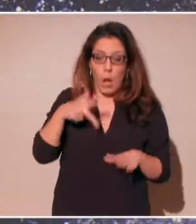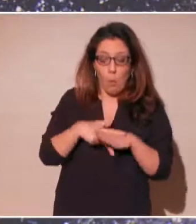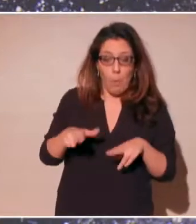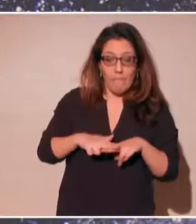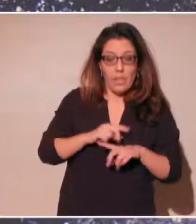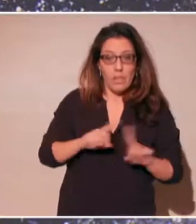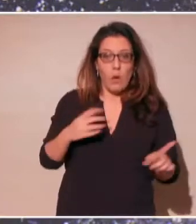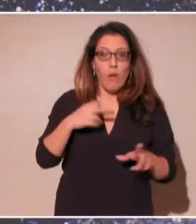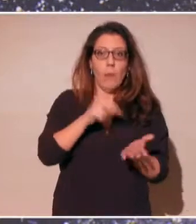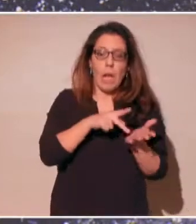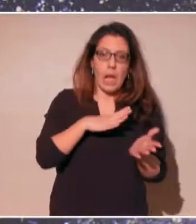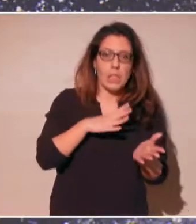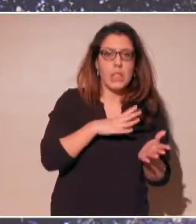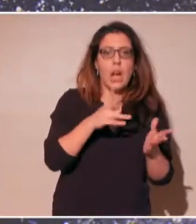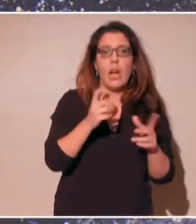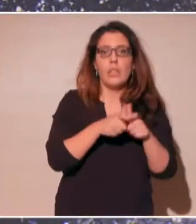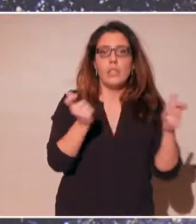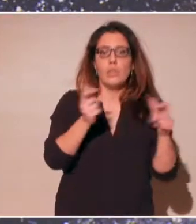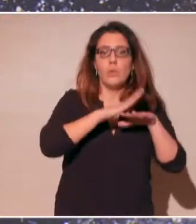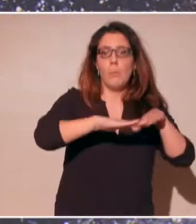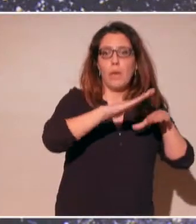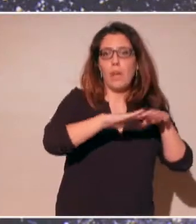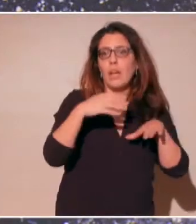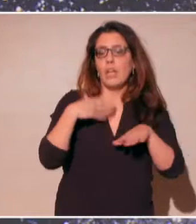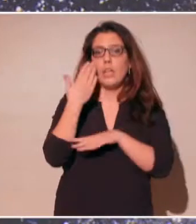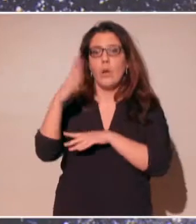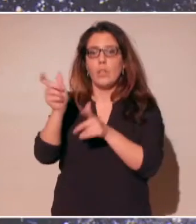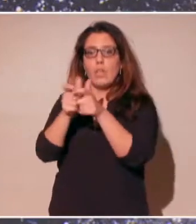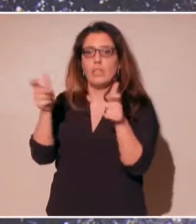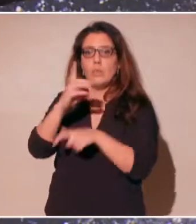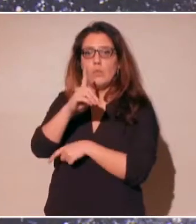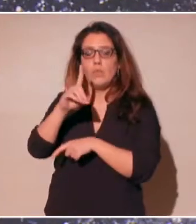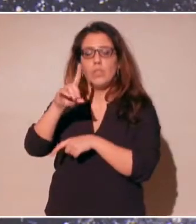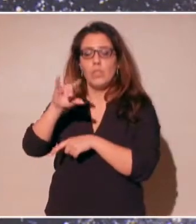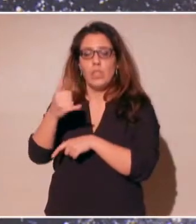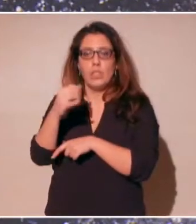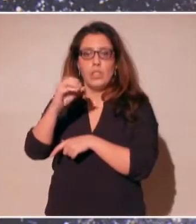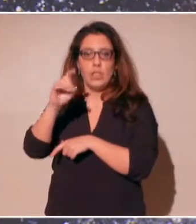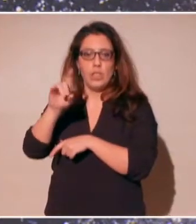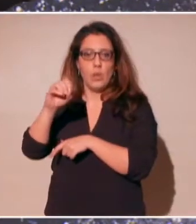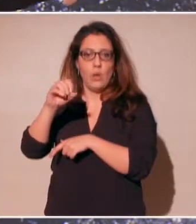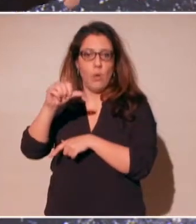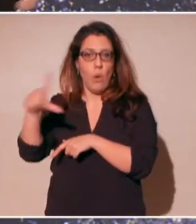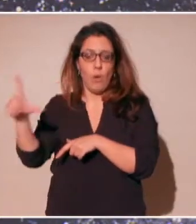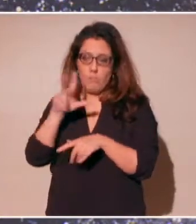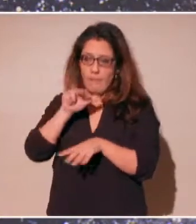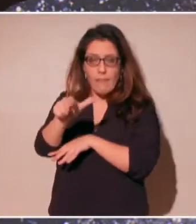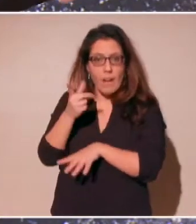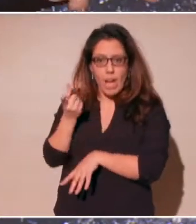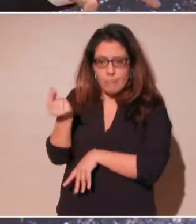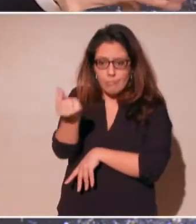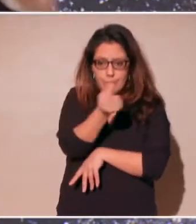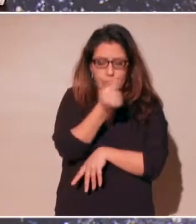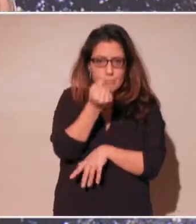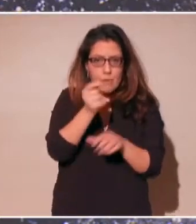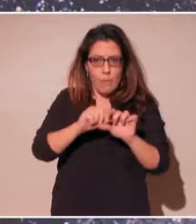exist. Prairie in Paris, Saclay, DGO, and other centers of those sort, and we will